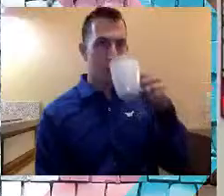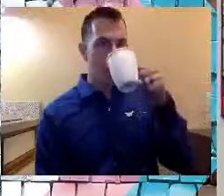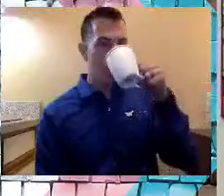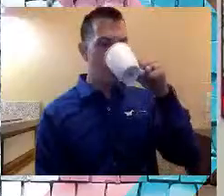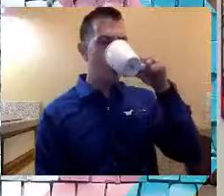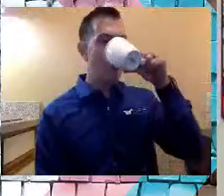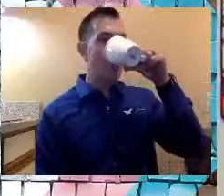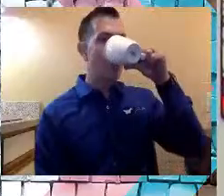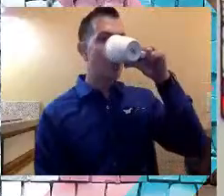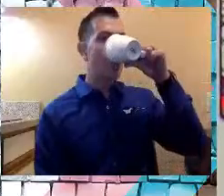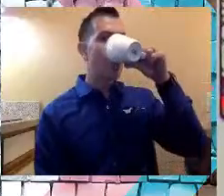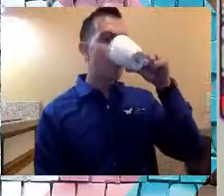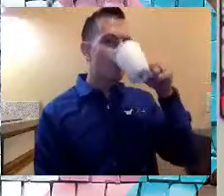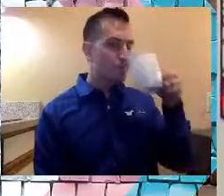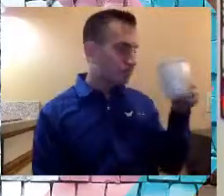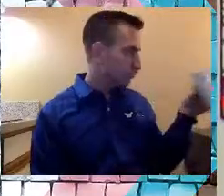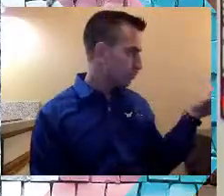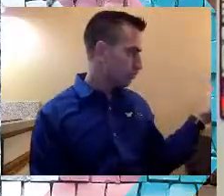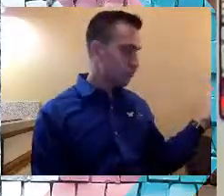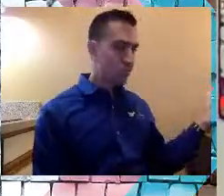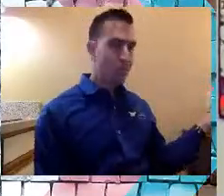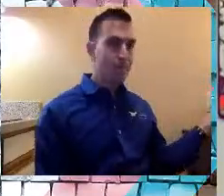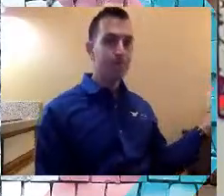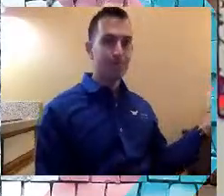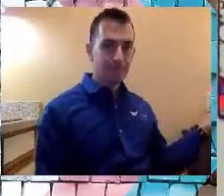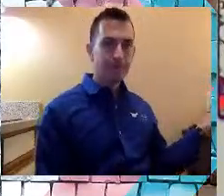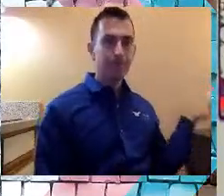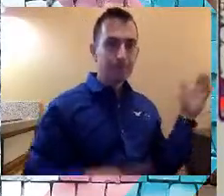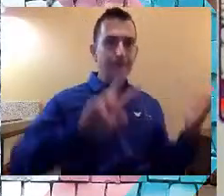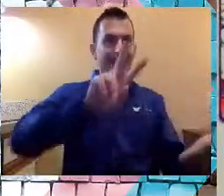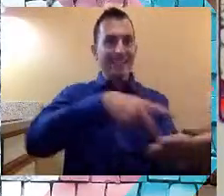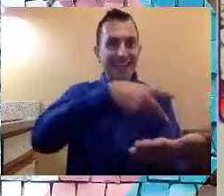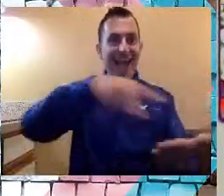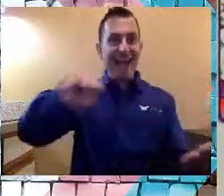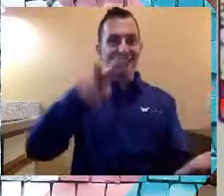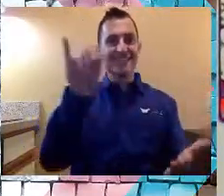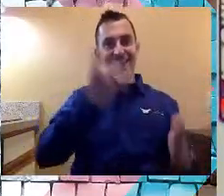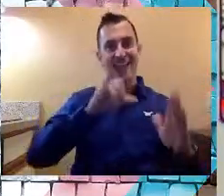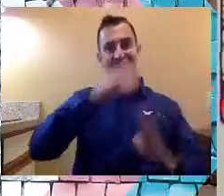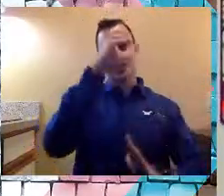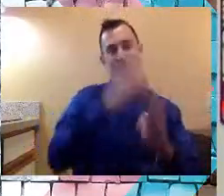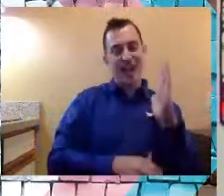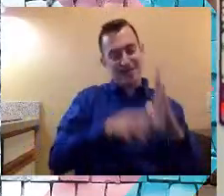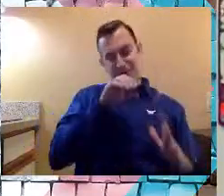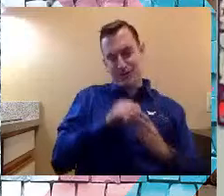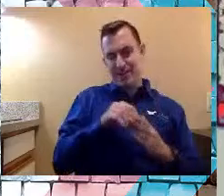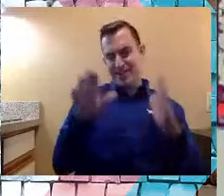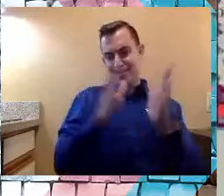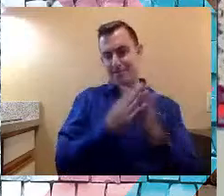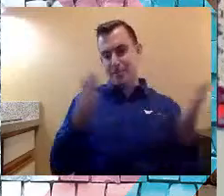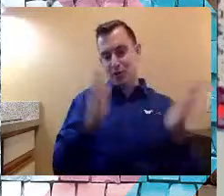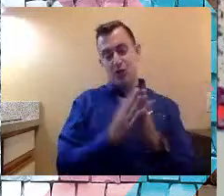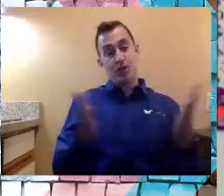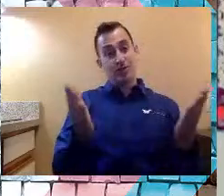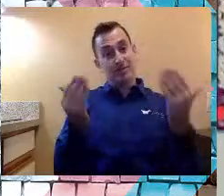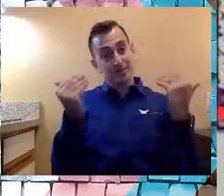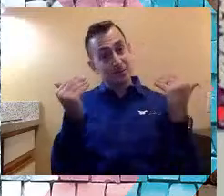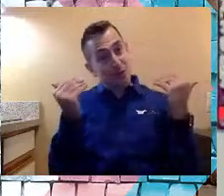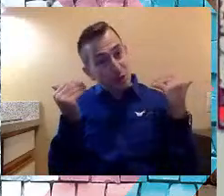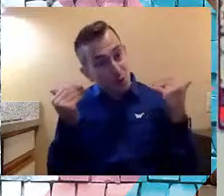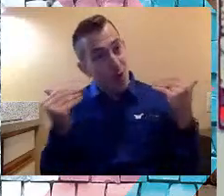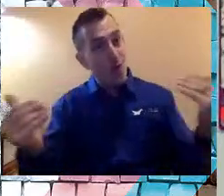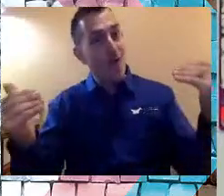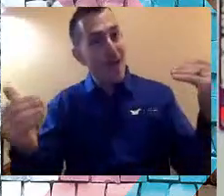Today is like a chapter in a book you're writing. You decide the way